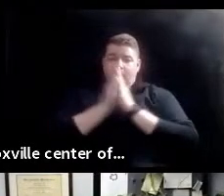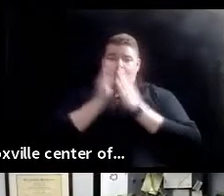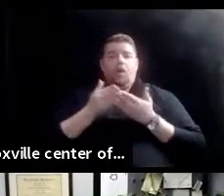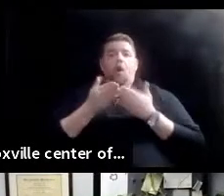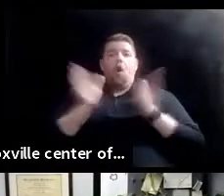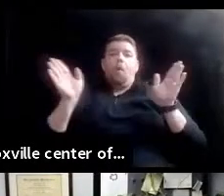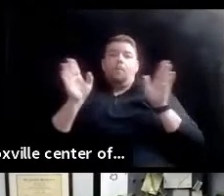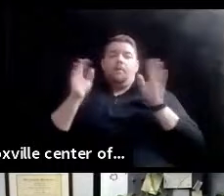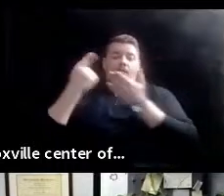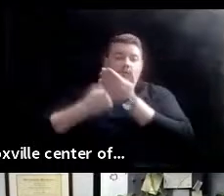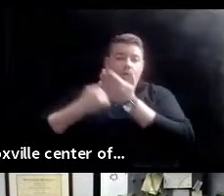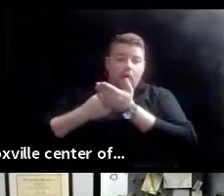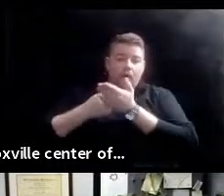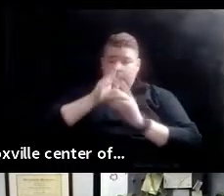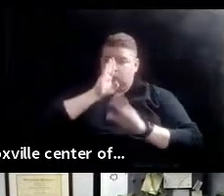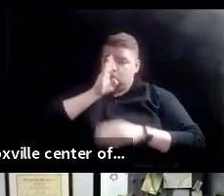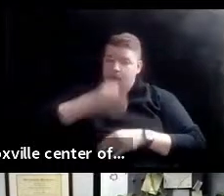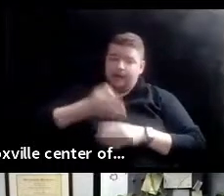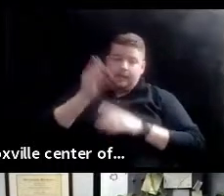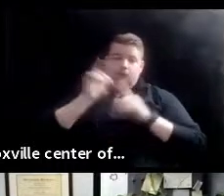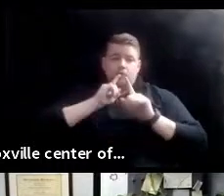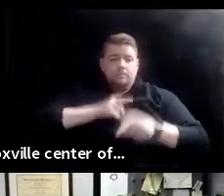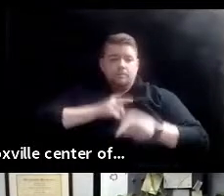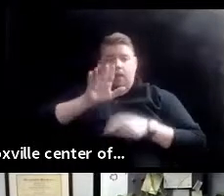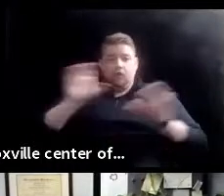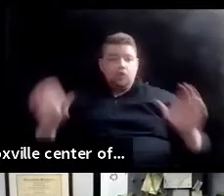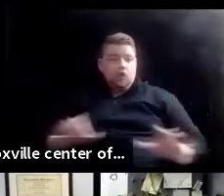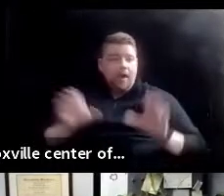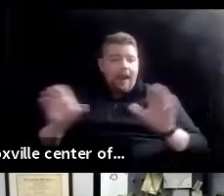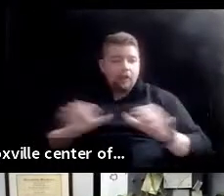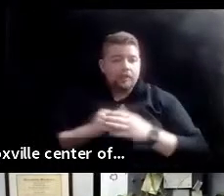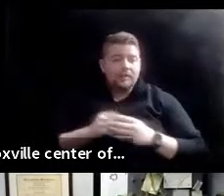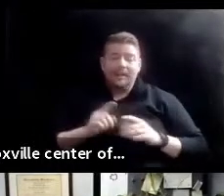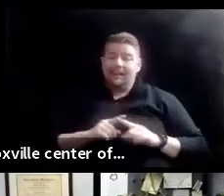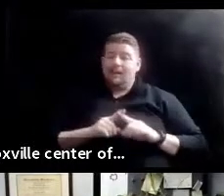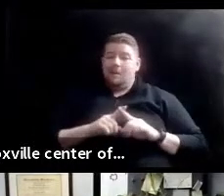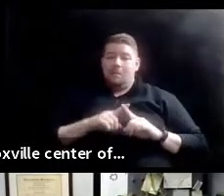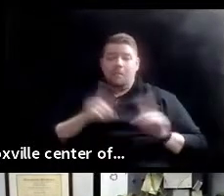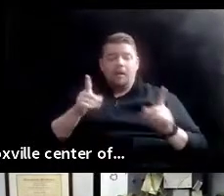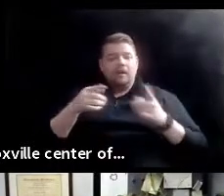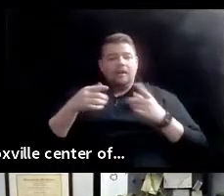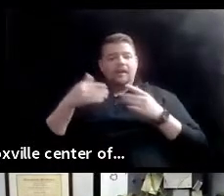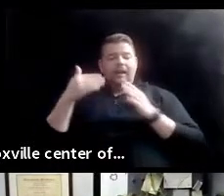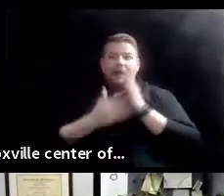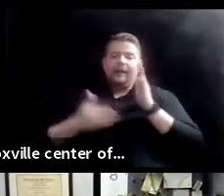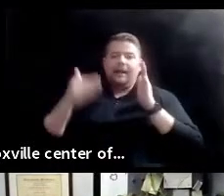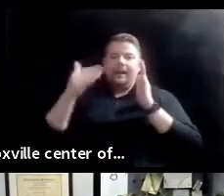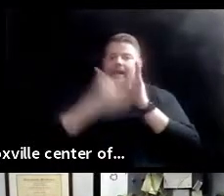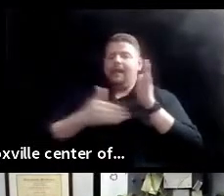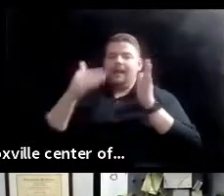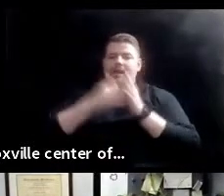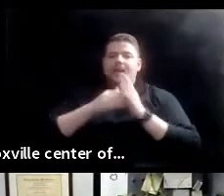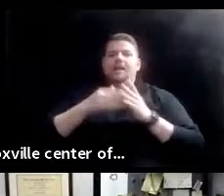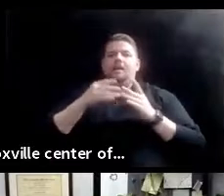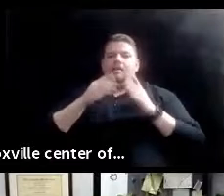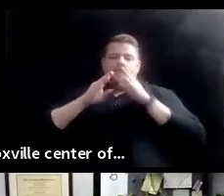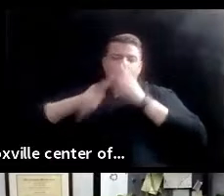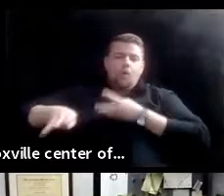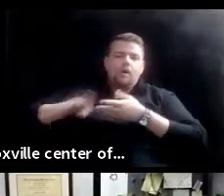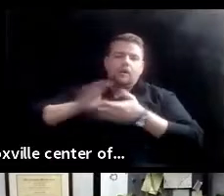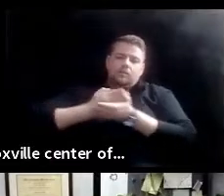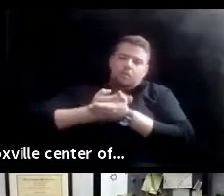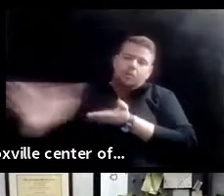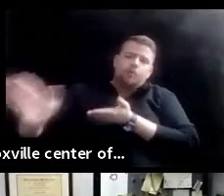to directly respond to your actions. Yet you have continuously pushed us off and pushed us away.